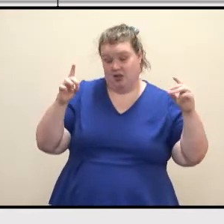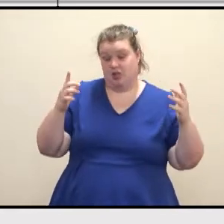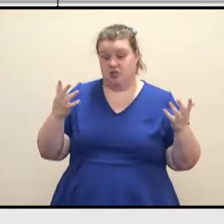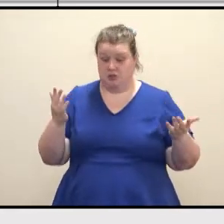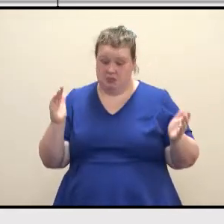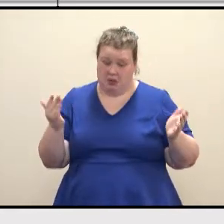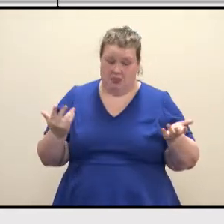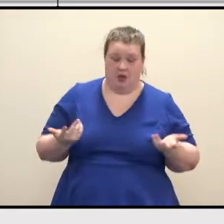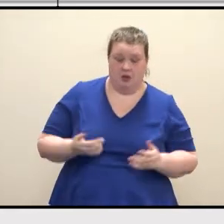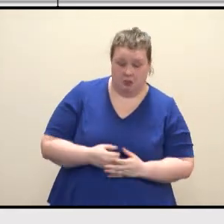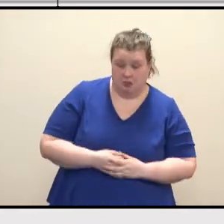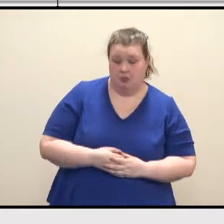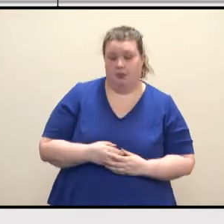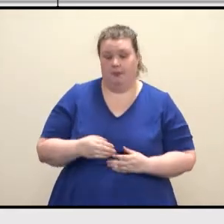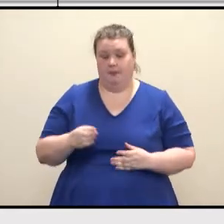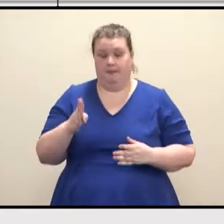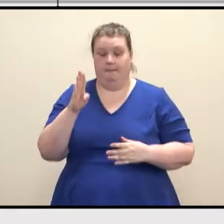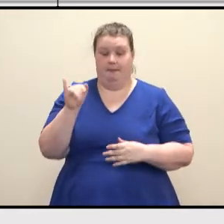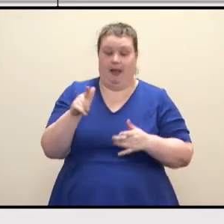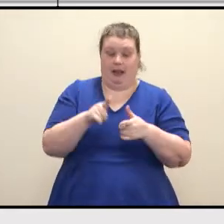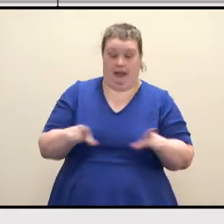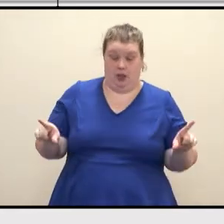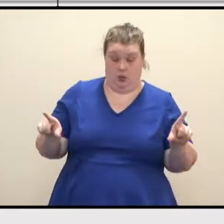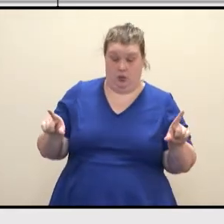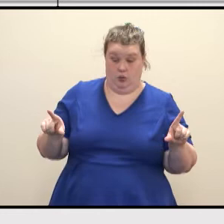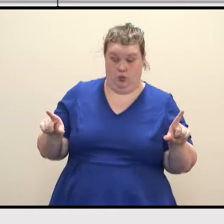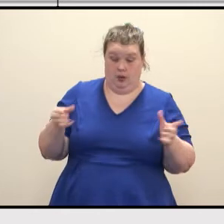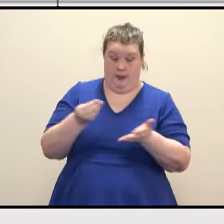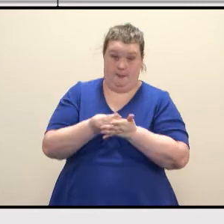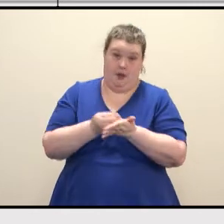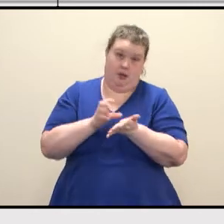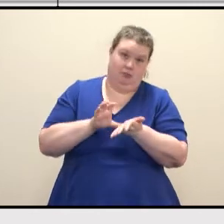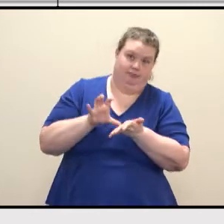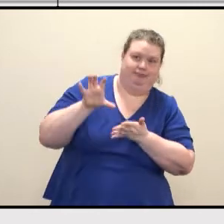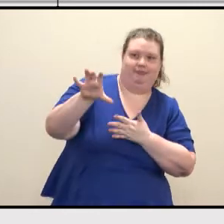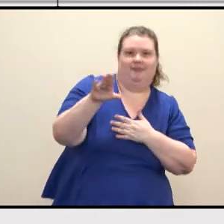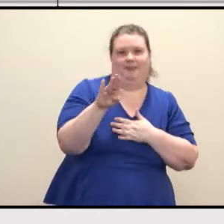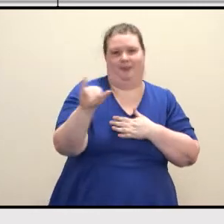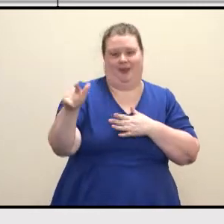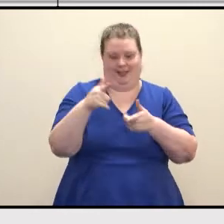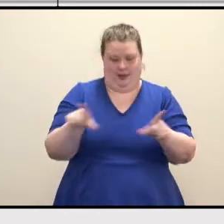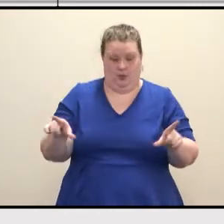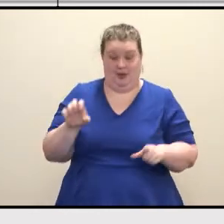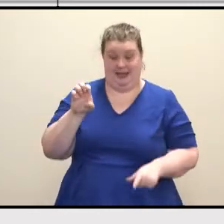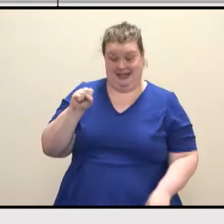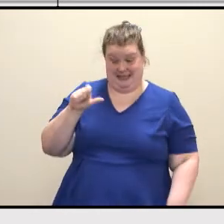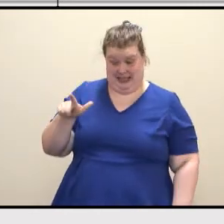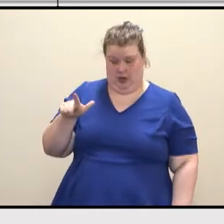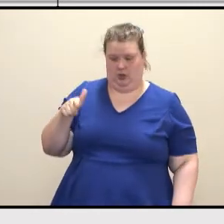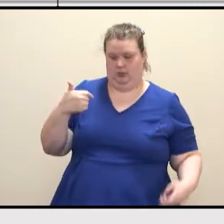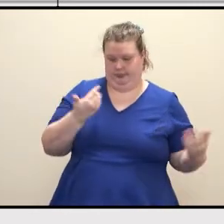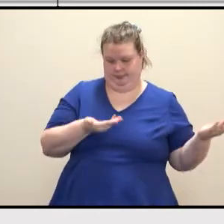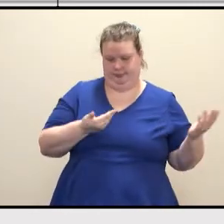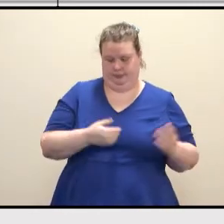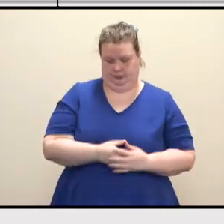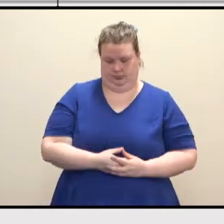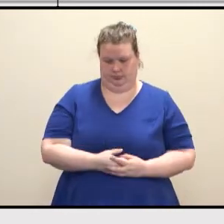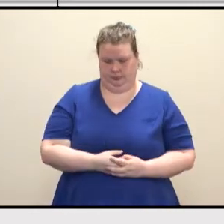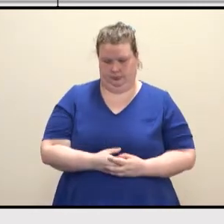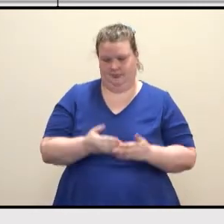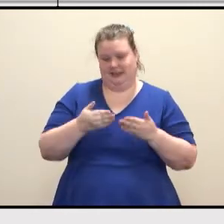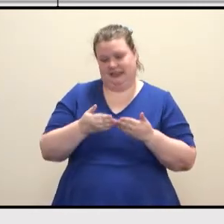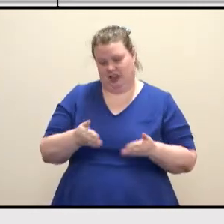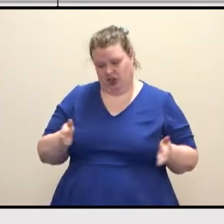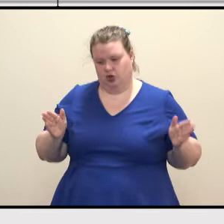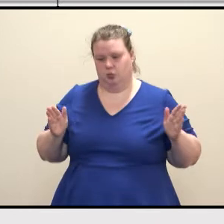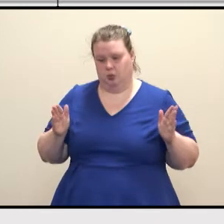you compare. Bilingual, we always say throw all the money to bilingual, and then where your ESL stipends are. So overall, we